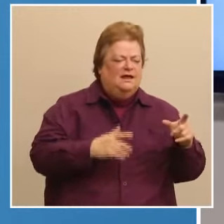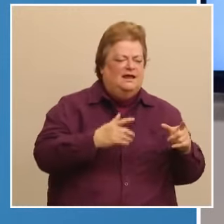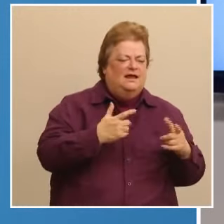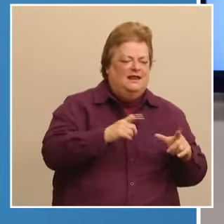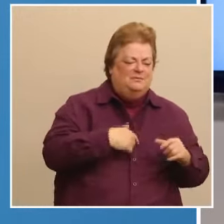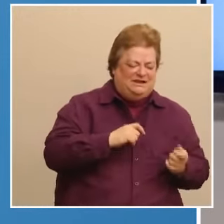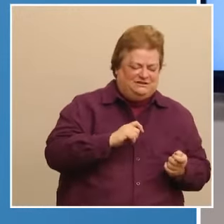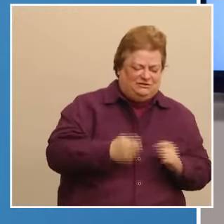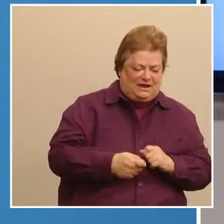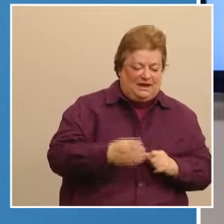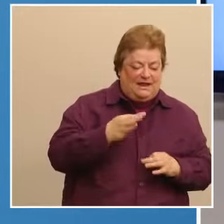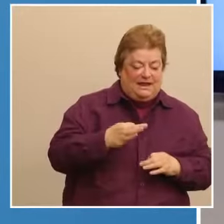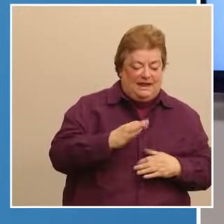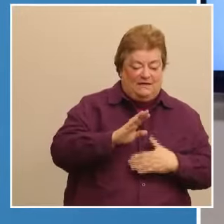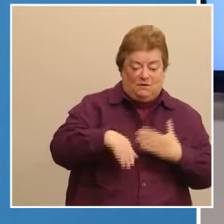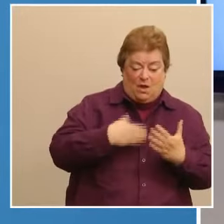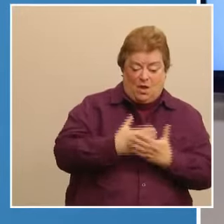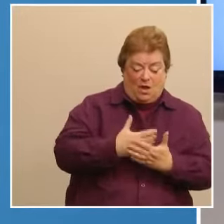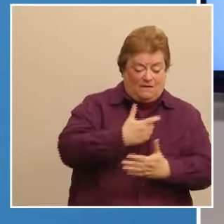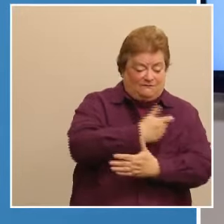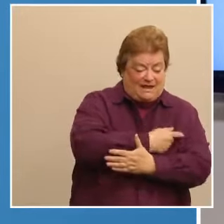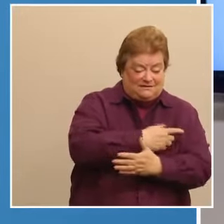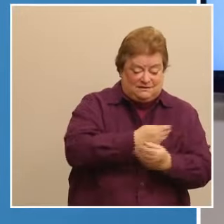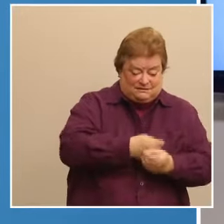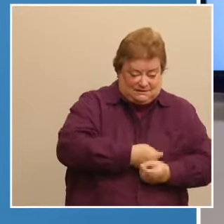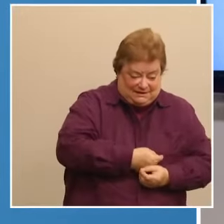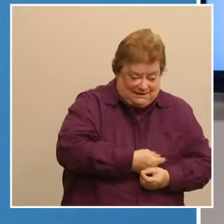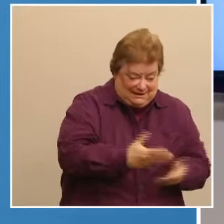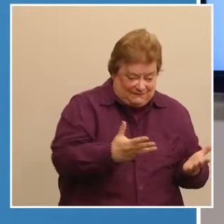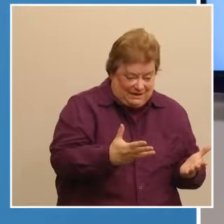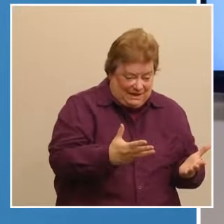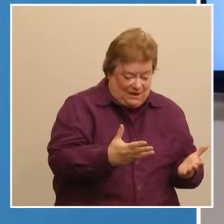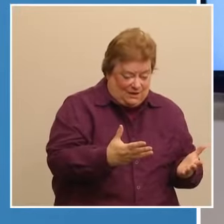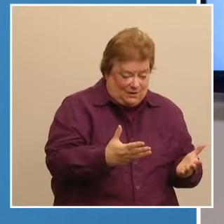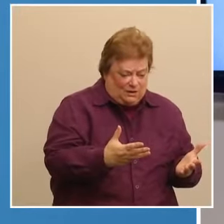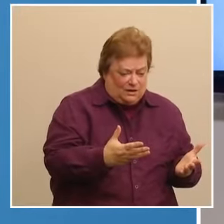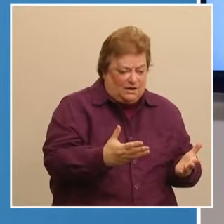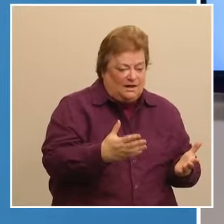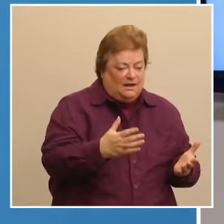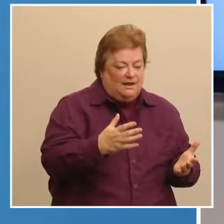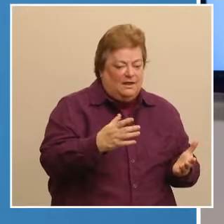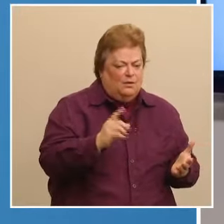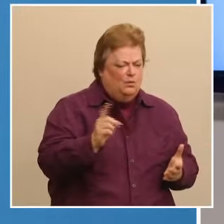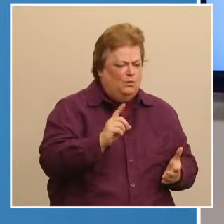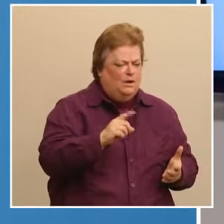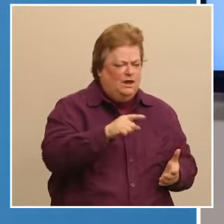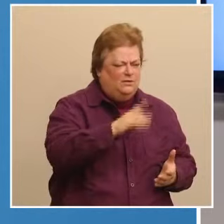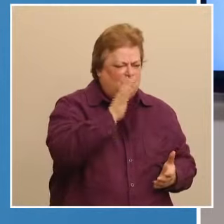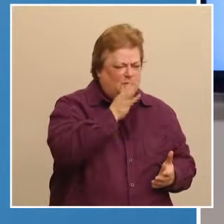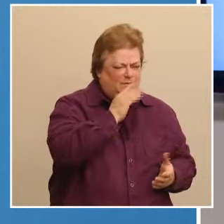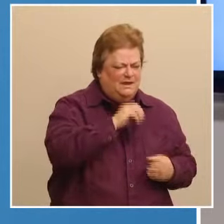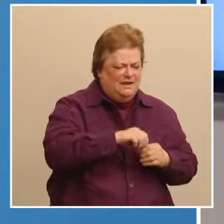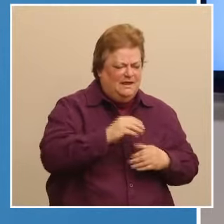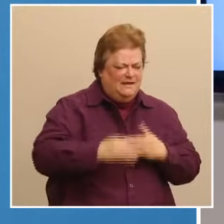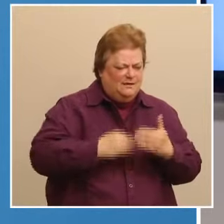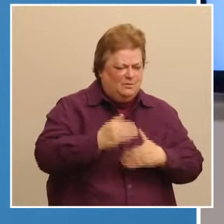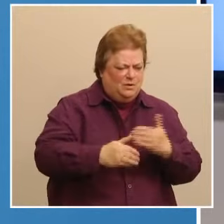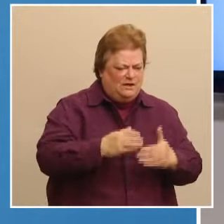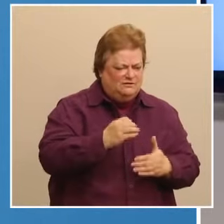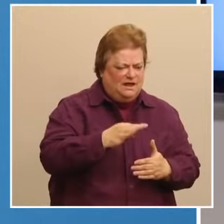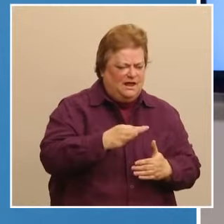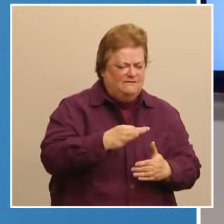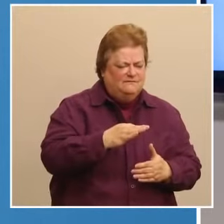If you got all of the vaccines administered, that you have available, where would you be in the process of